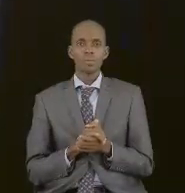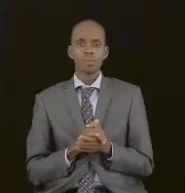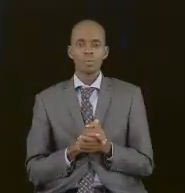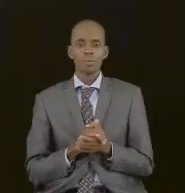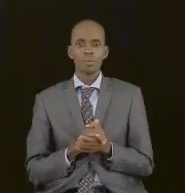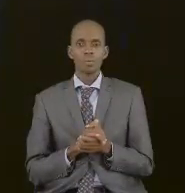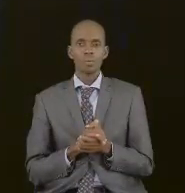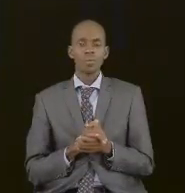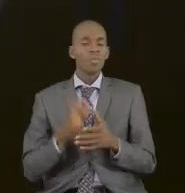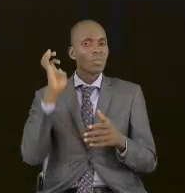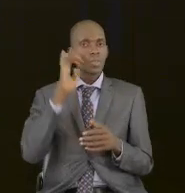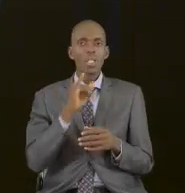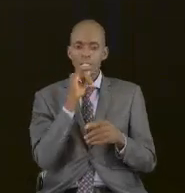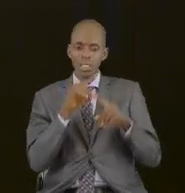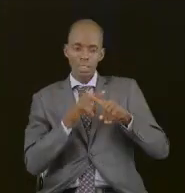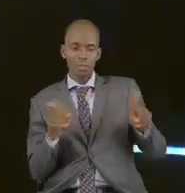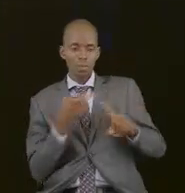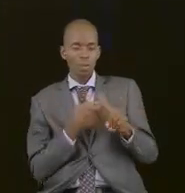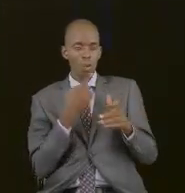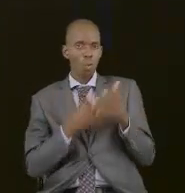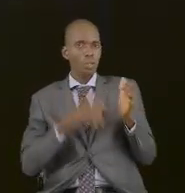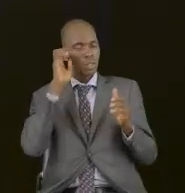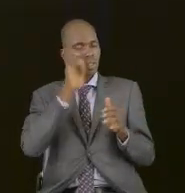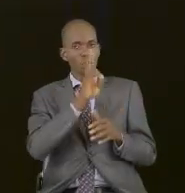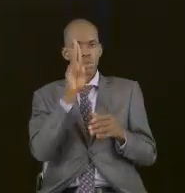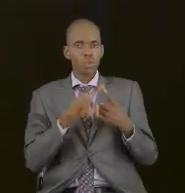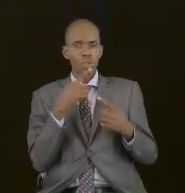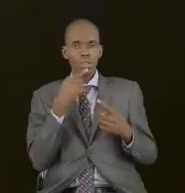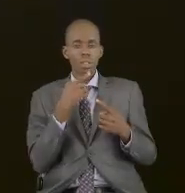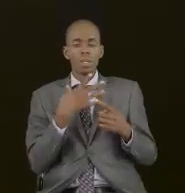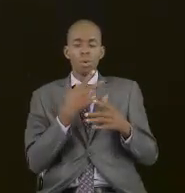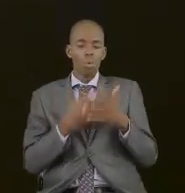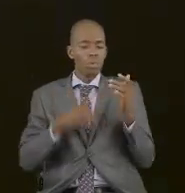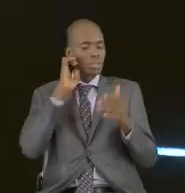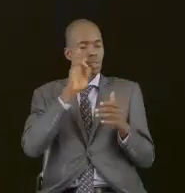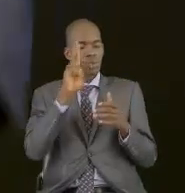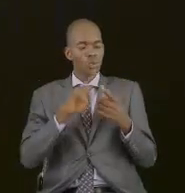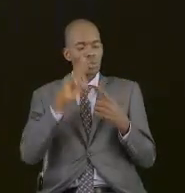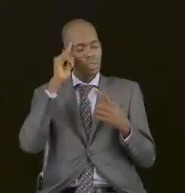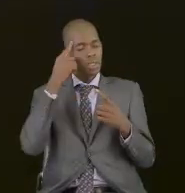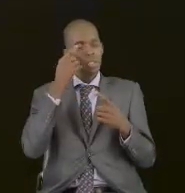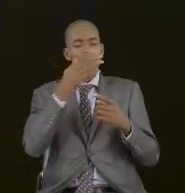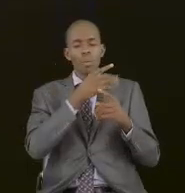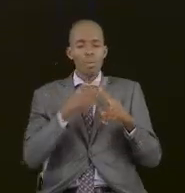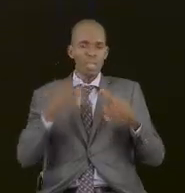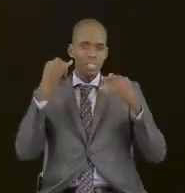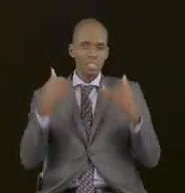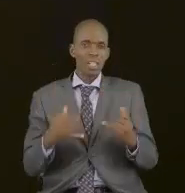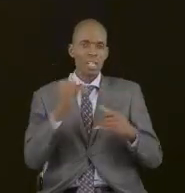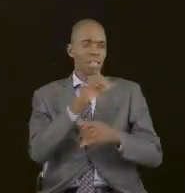he used to say, what he used to think. But now, a mighty change, an